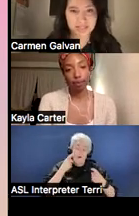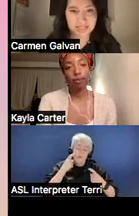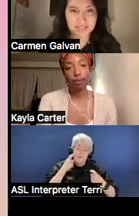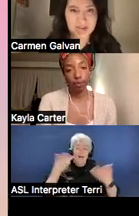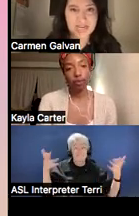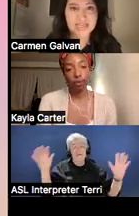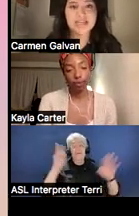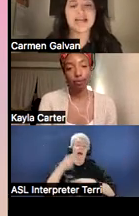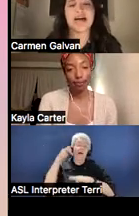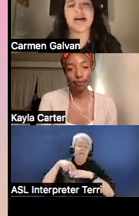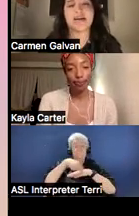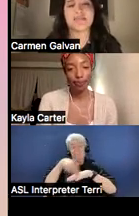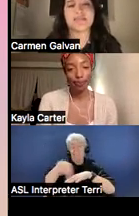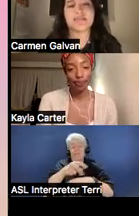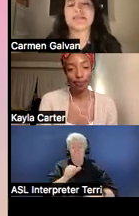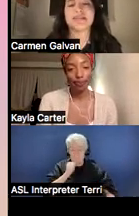and everything is great.